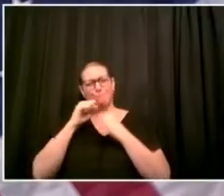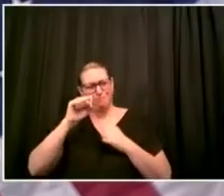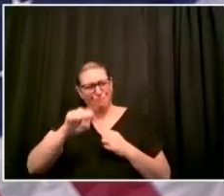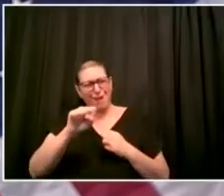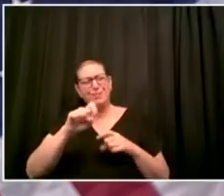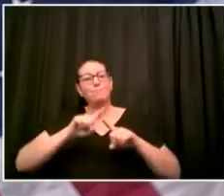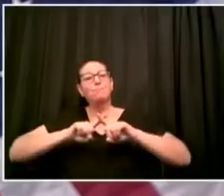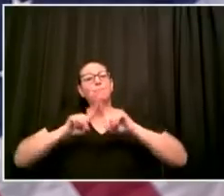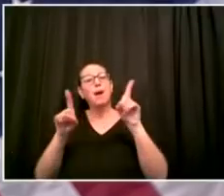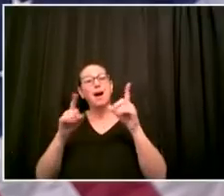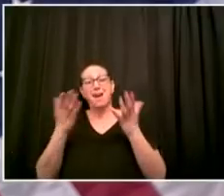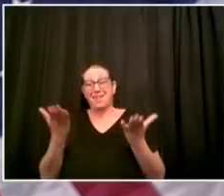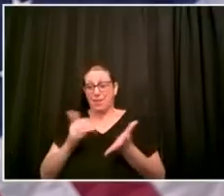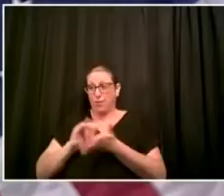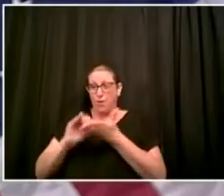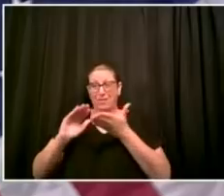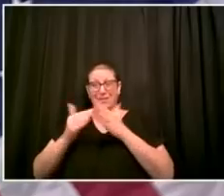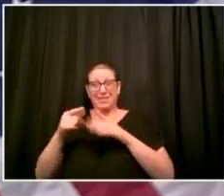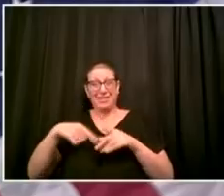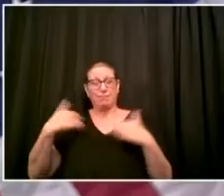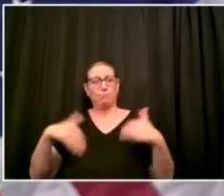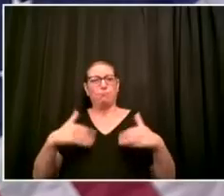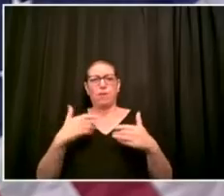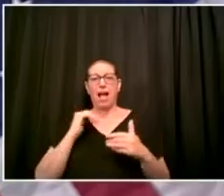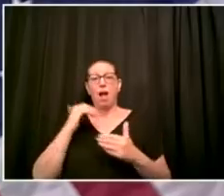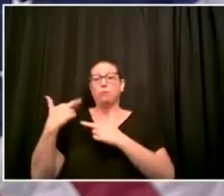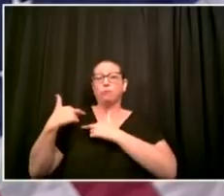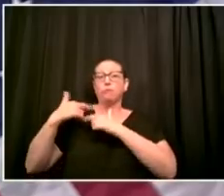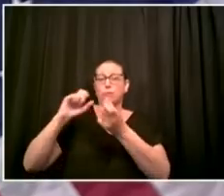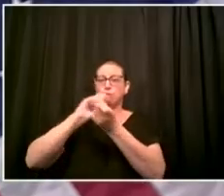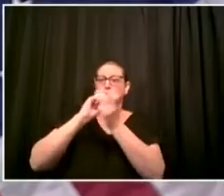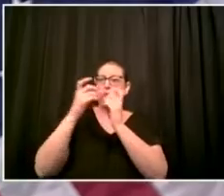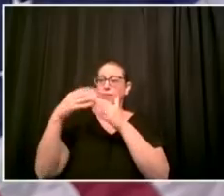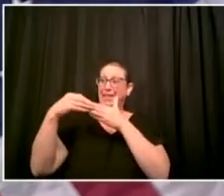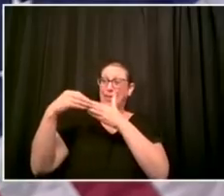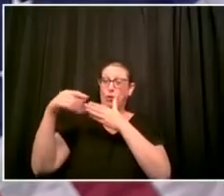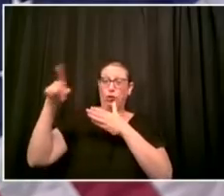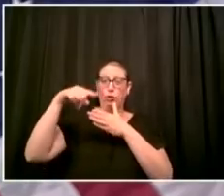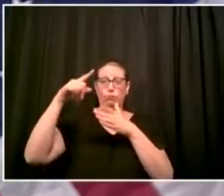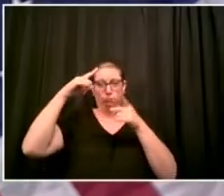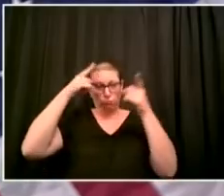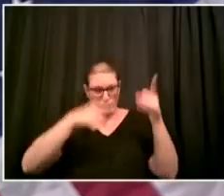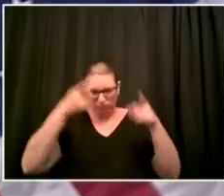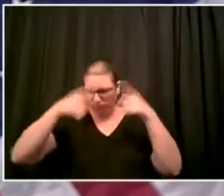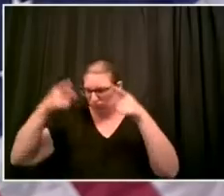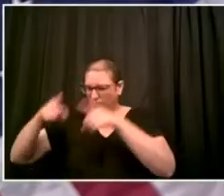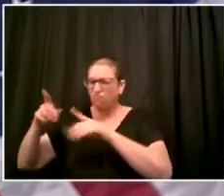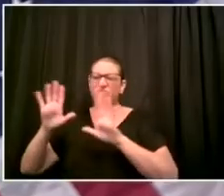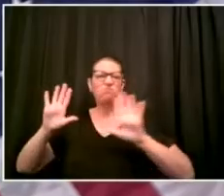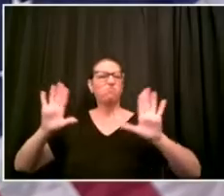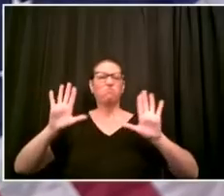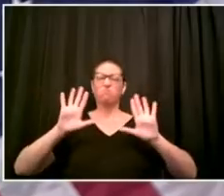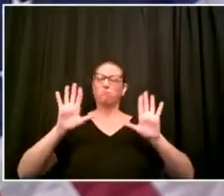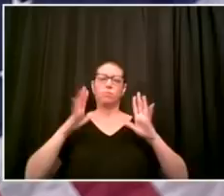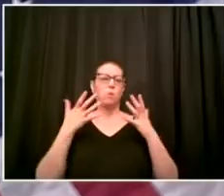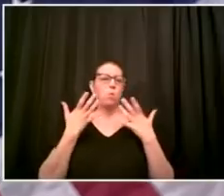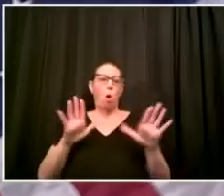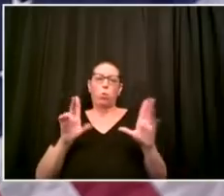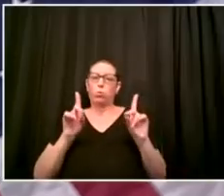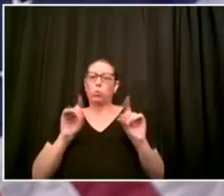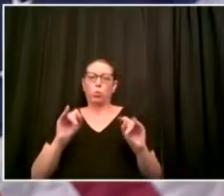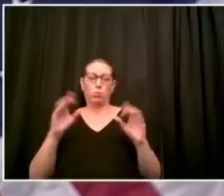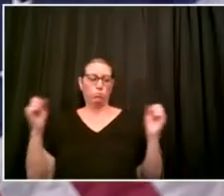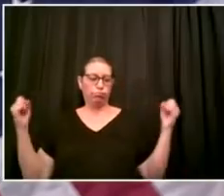board. I spent much of the last few days talking to faith leaders and saying, what do you feel about this moment? What's right for your faith, for